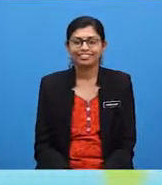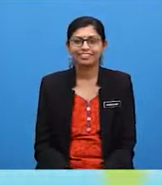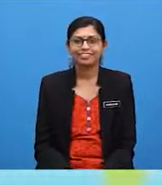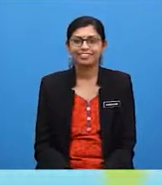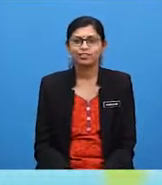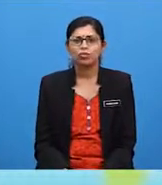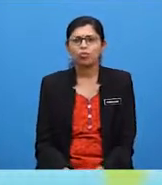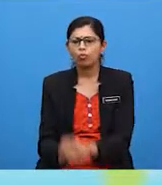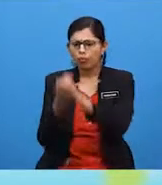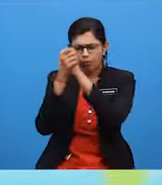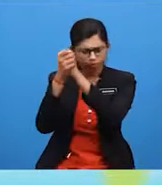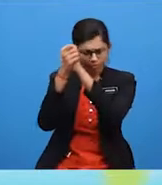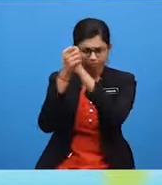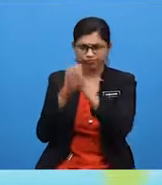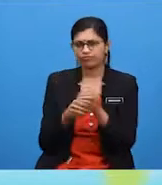Well done!